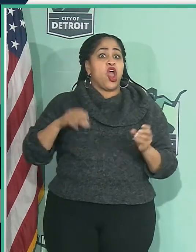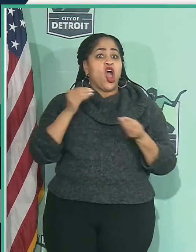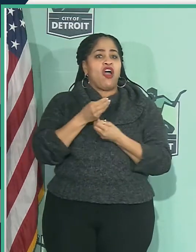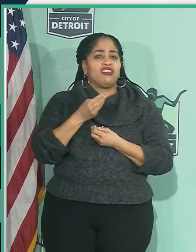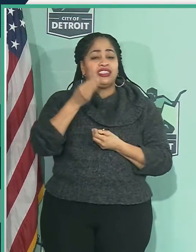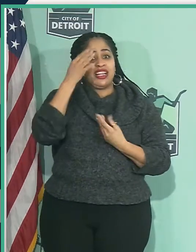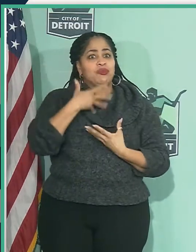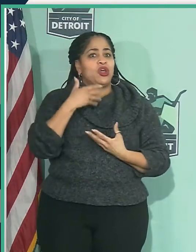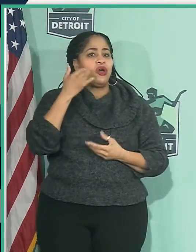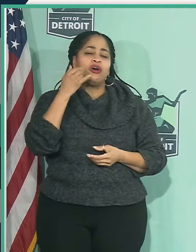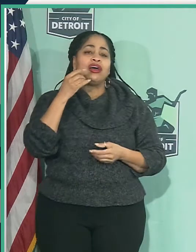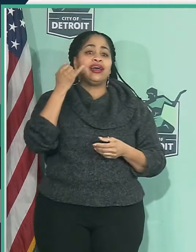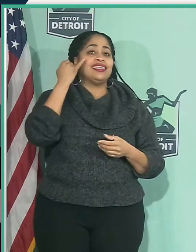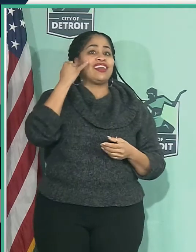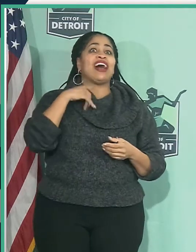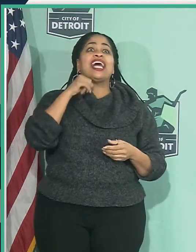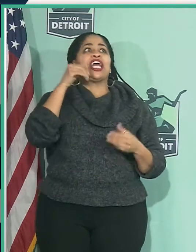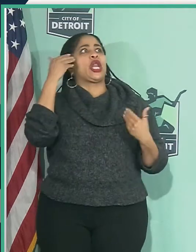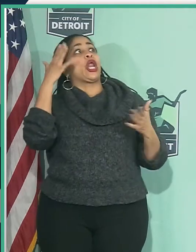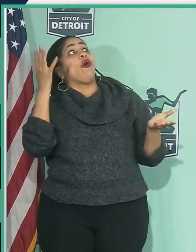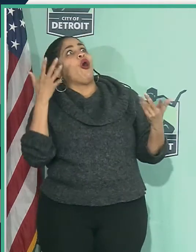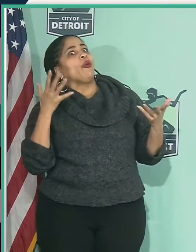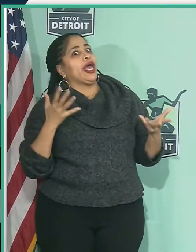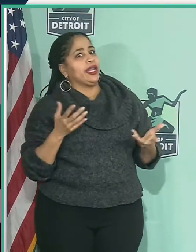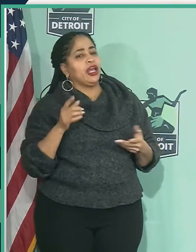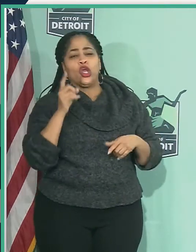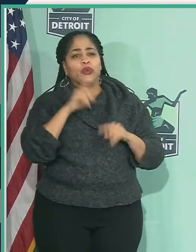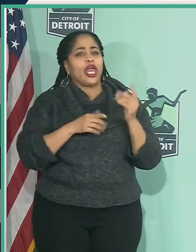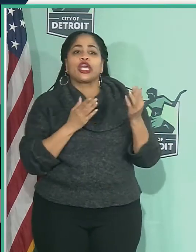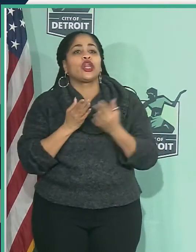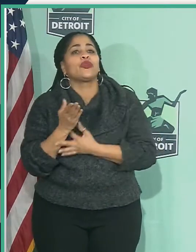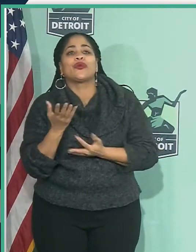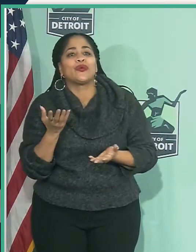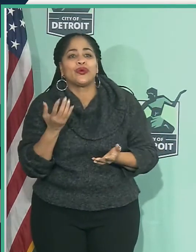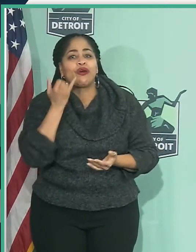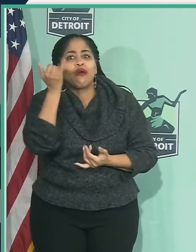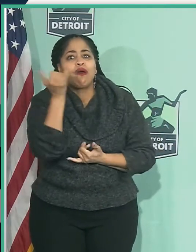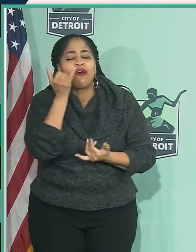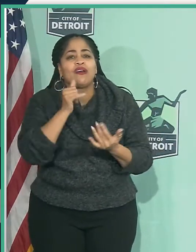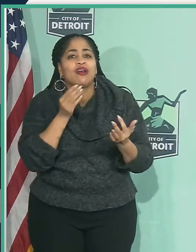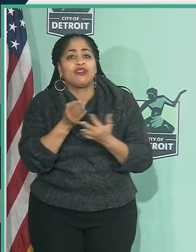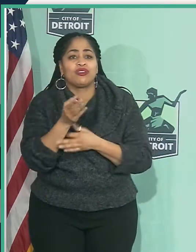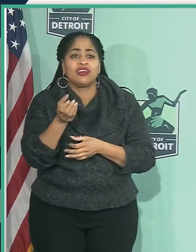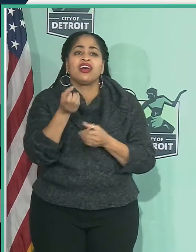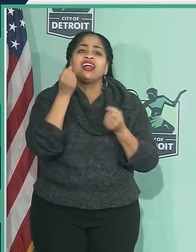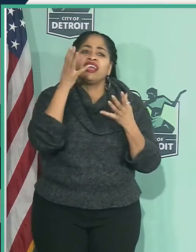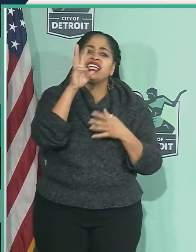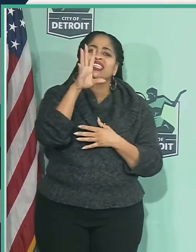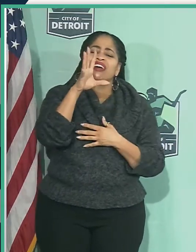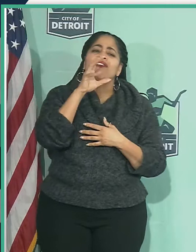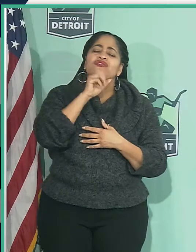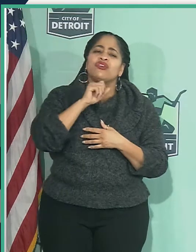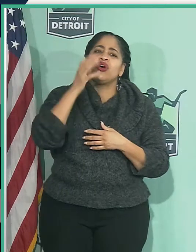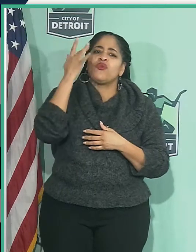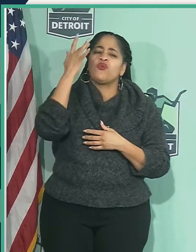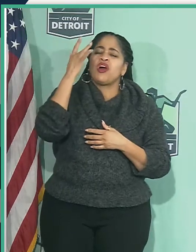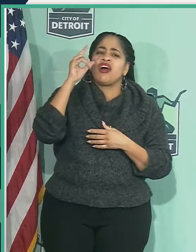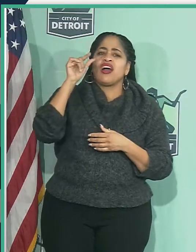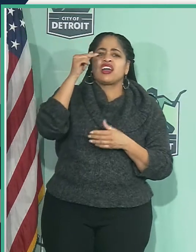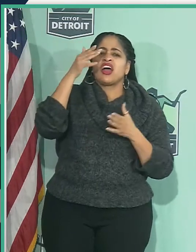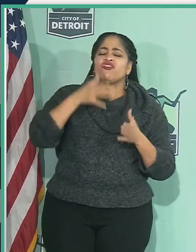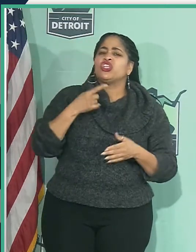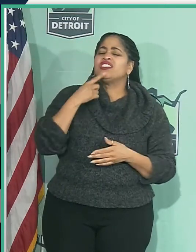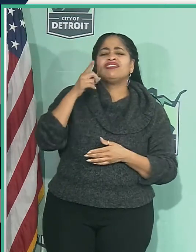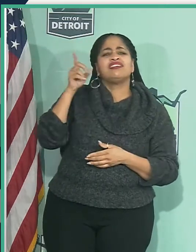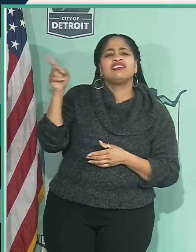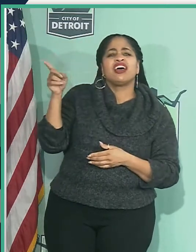know, that you couldn't get through on the line. And a lot of 65-year-olds who want to know, why did the governor